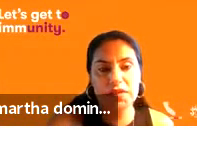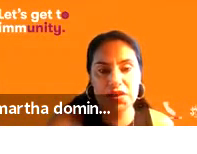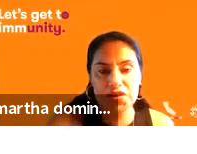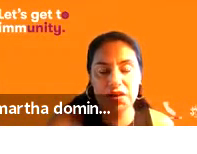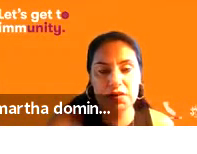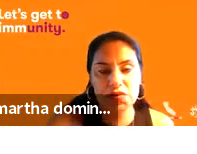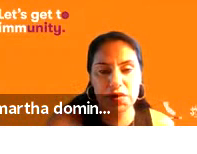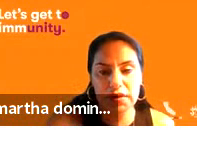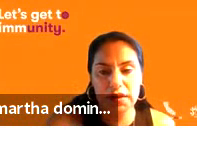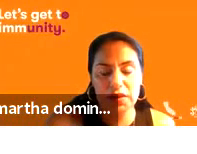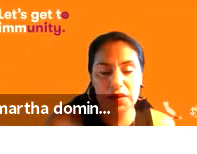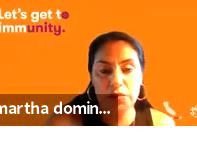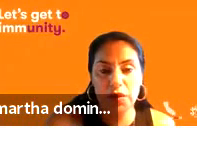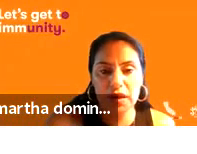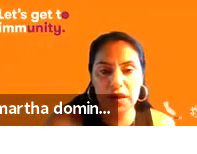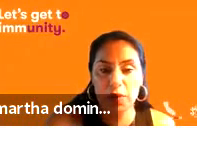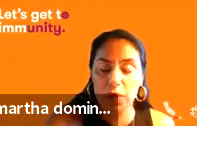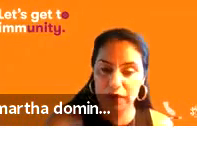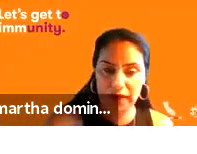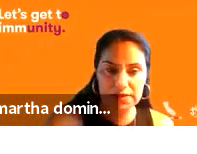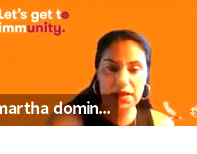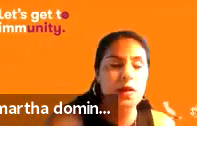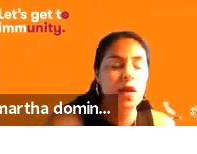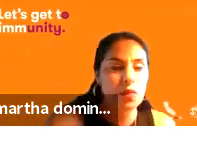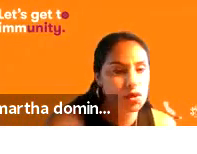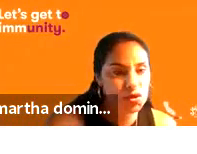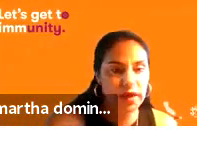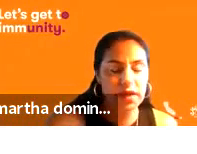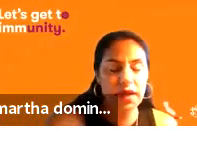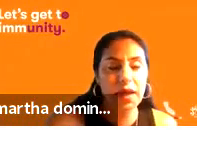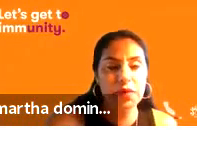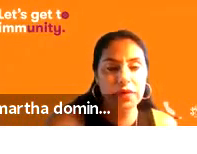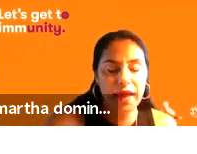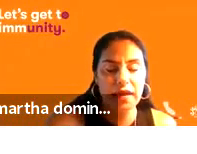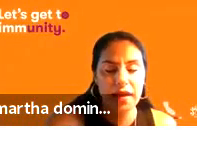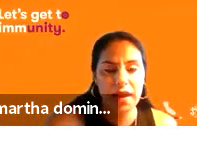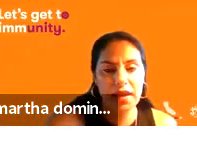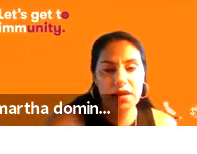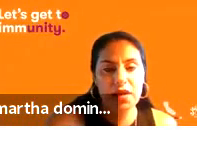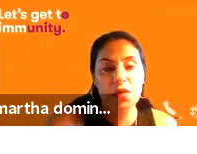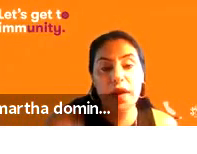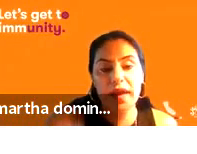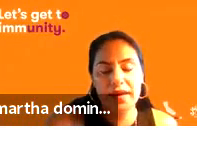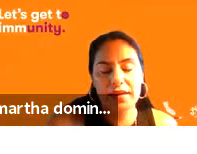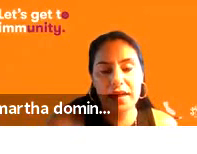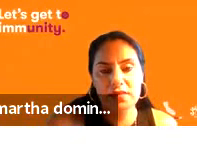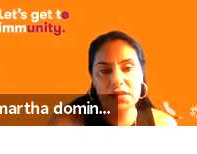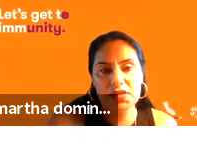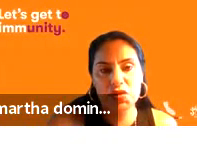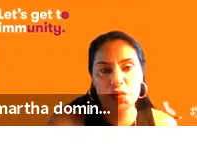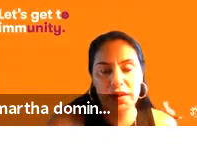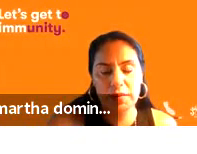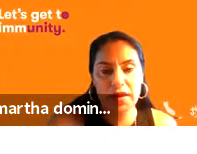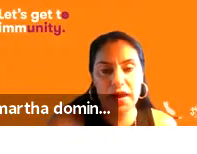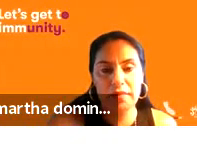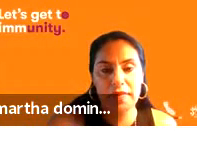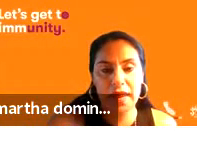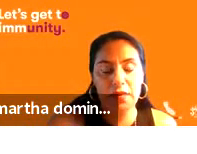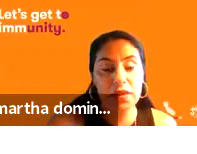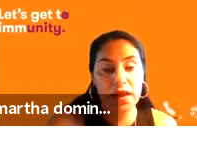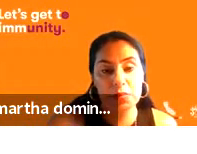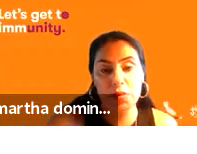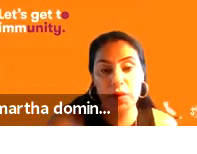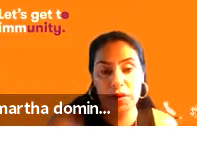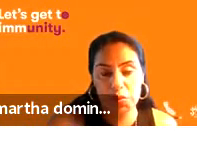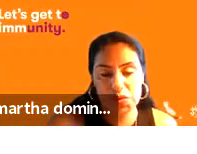good reputation and historically with the community, but with vaccine, we're trying to hyper that in a way that allows us to really become